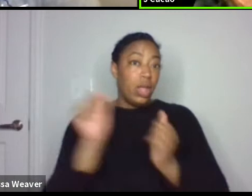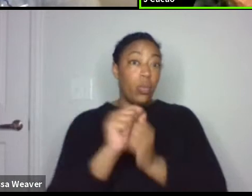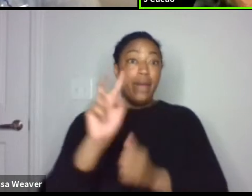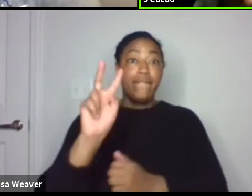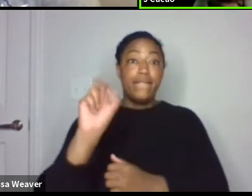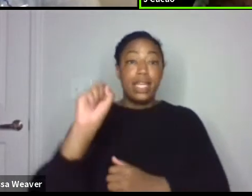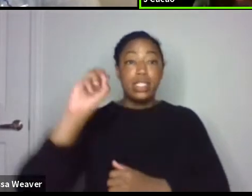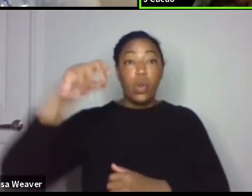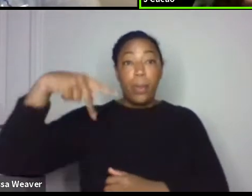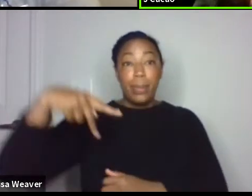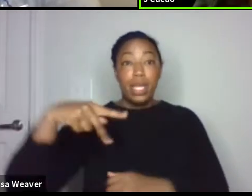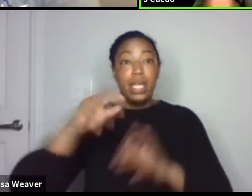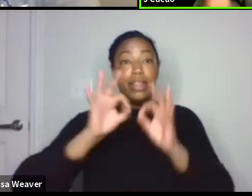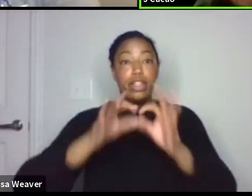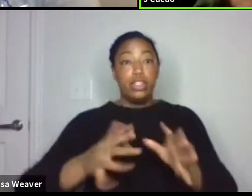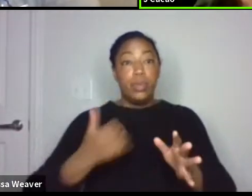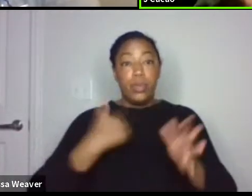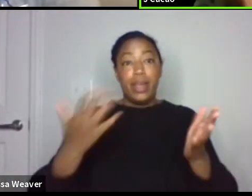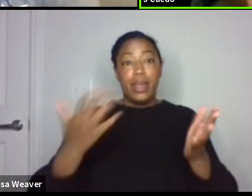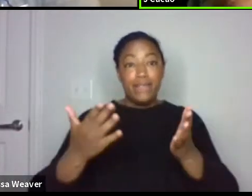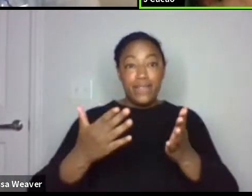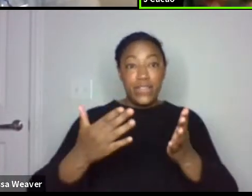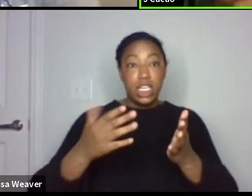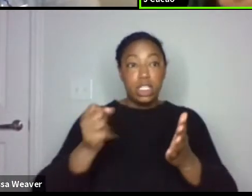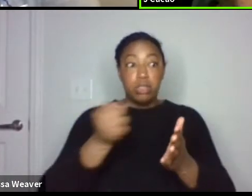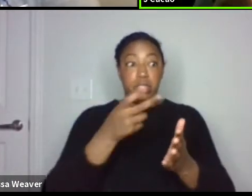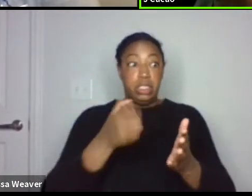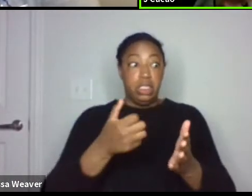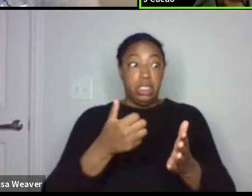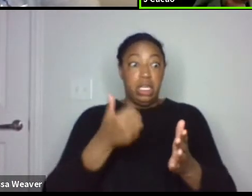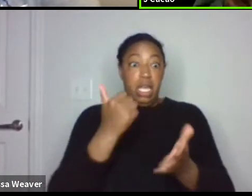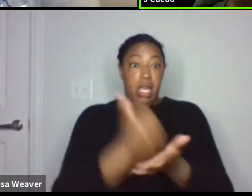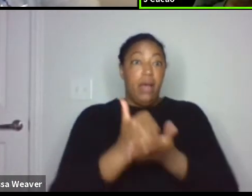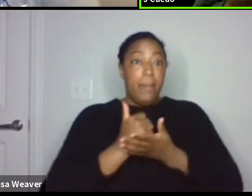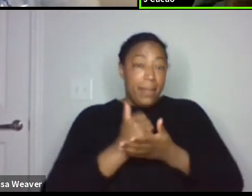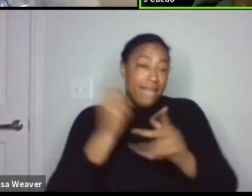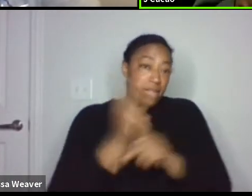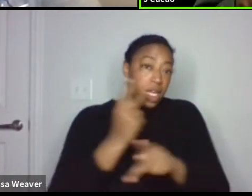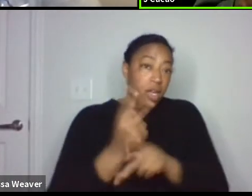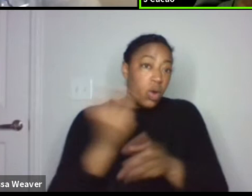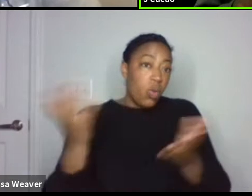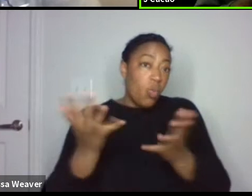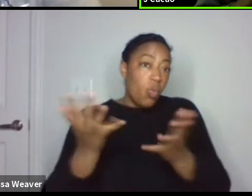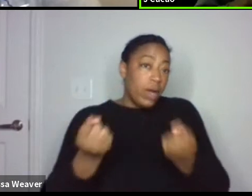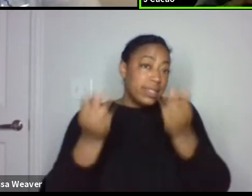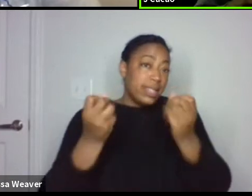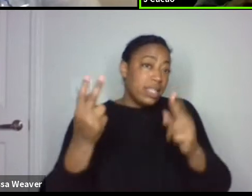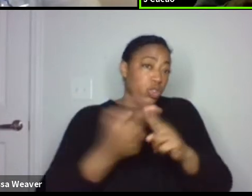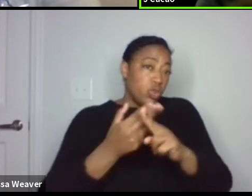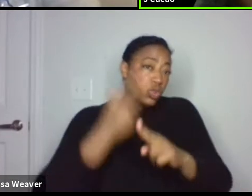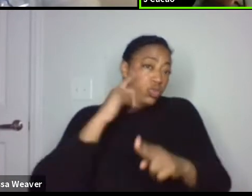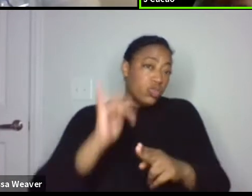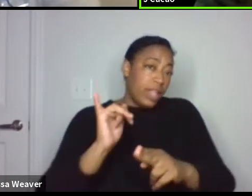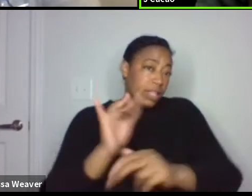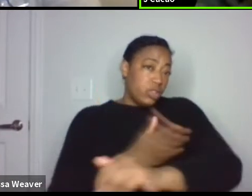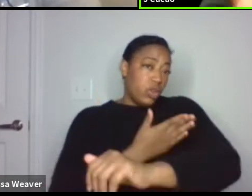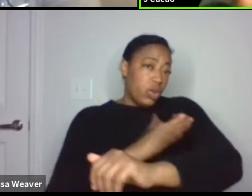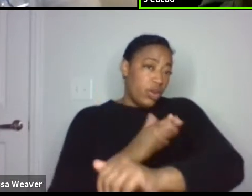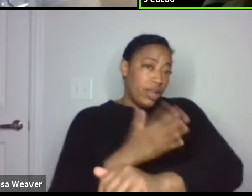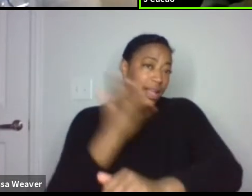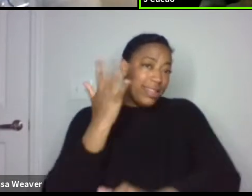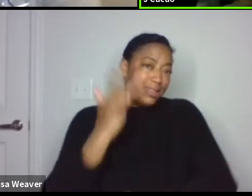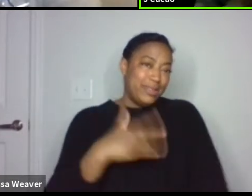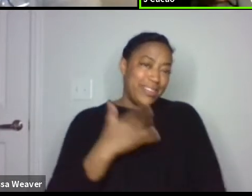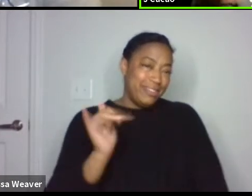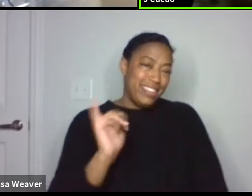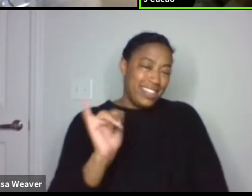the interpreter that we have here, Clarissa, she actually helped me kind of break down some of the signs for that song. That's why I felt like